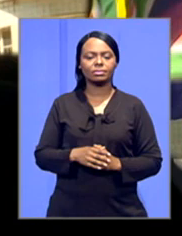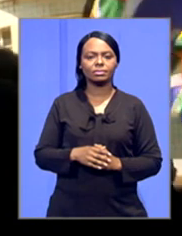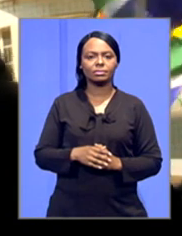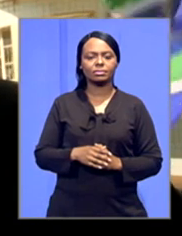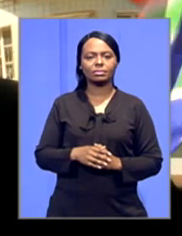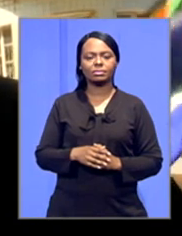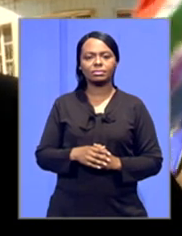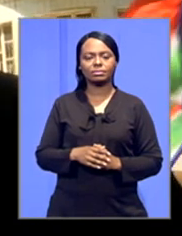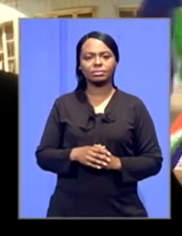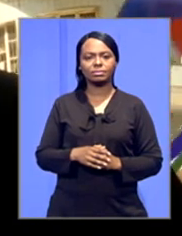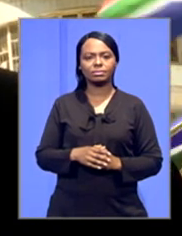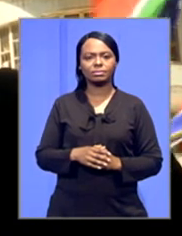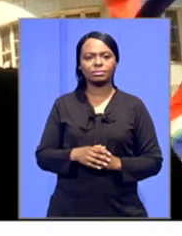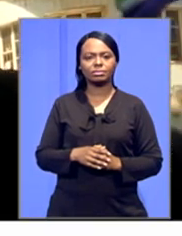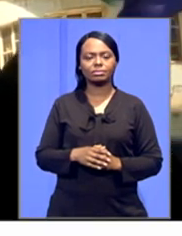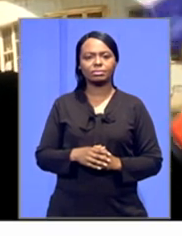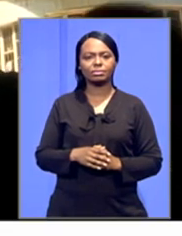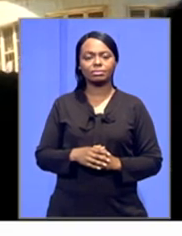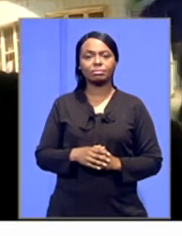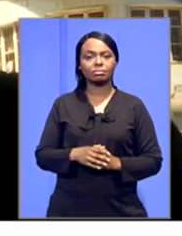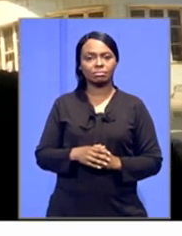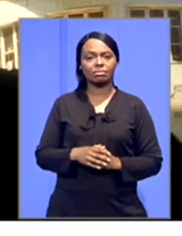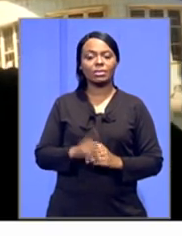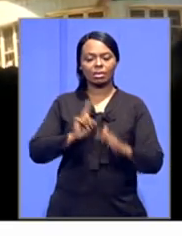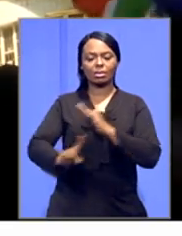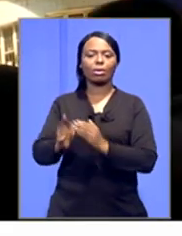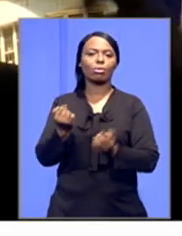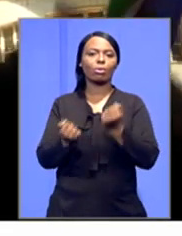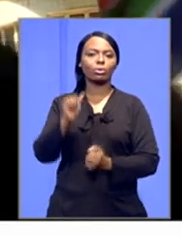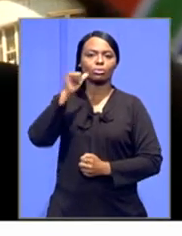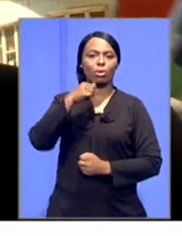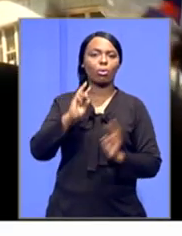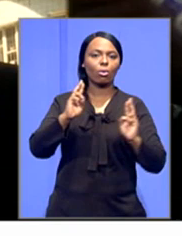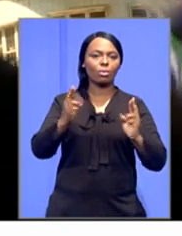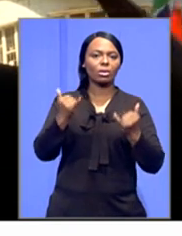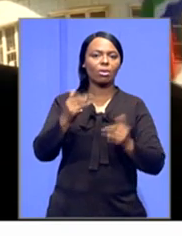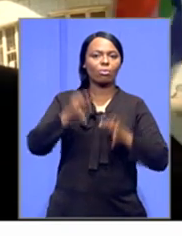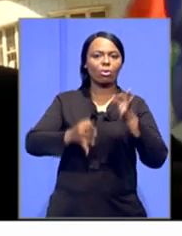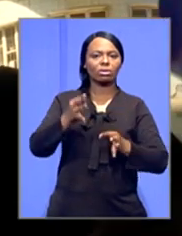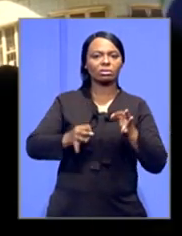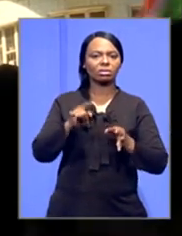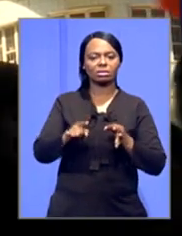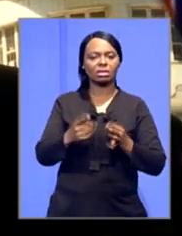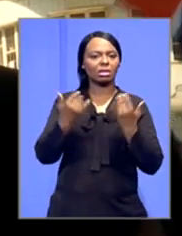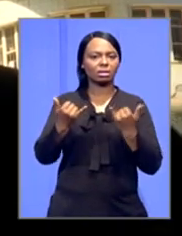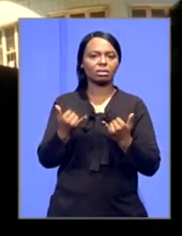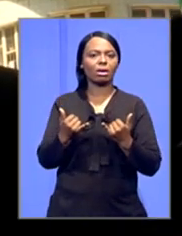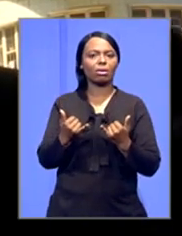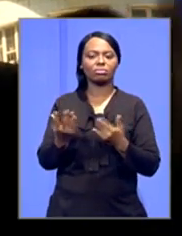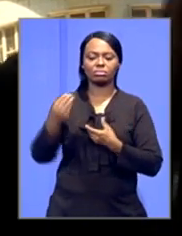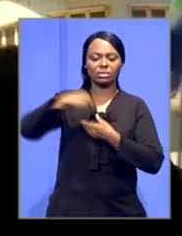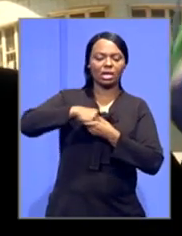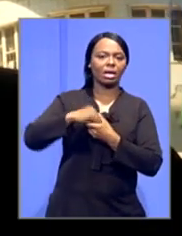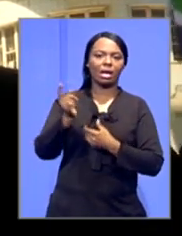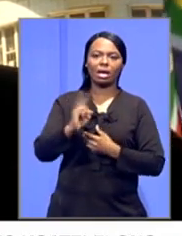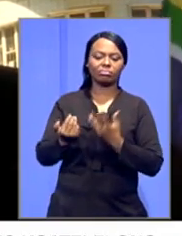He must appear before a magistrate tomorrow, and we hope that politics won't come into a play. We hope that tomorrow we'll